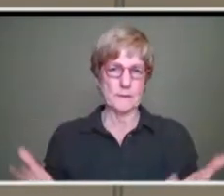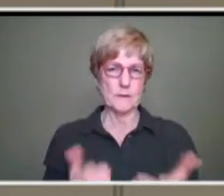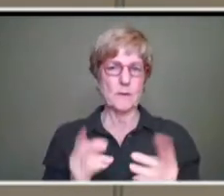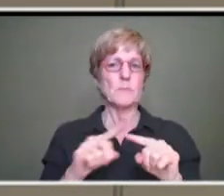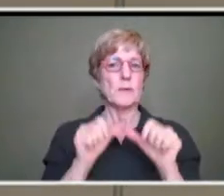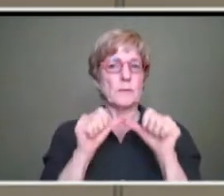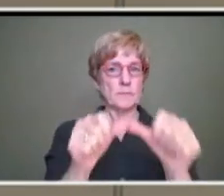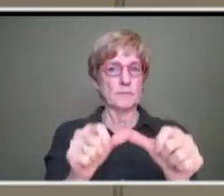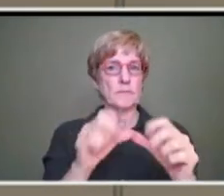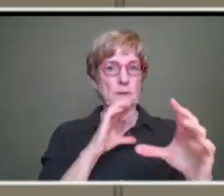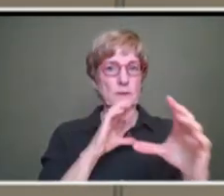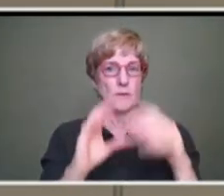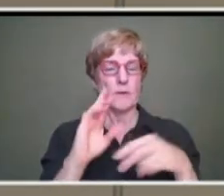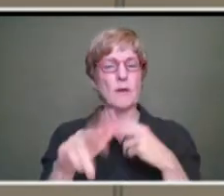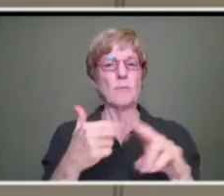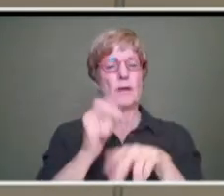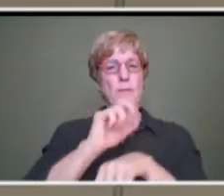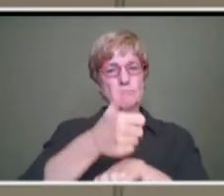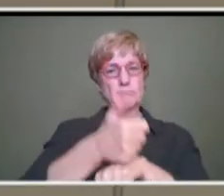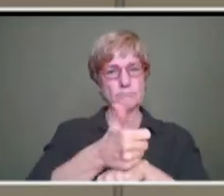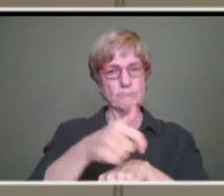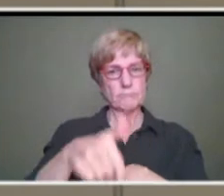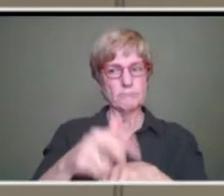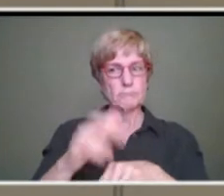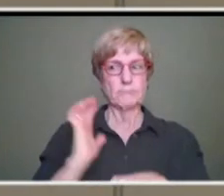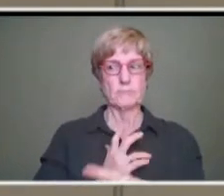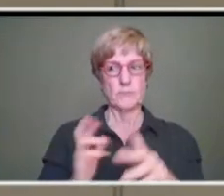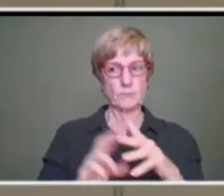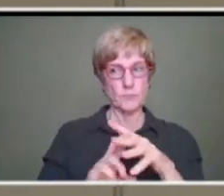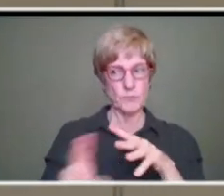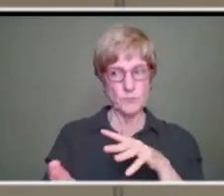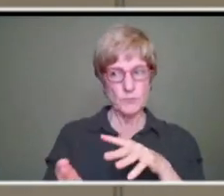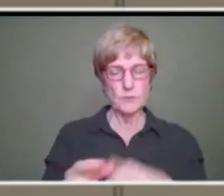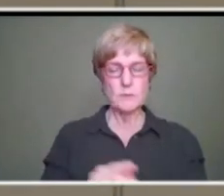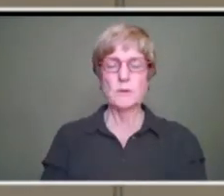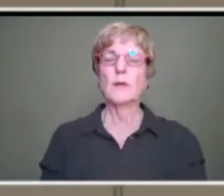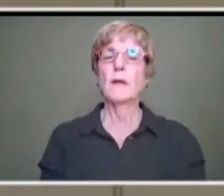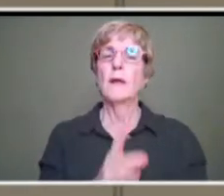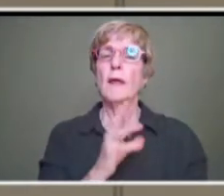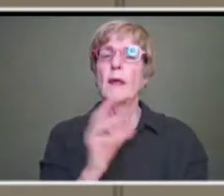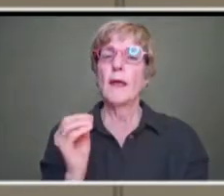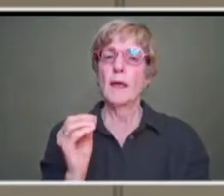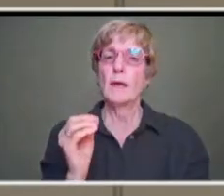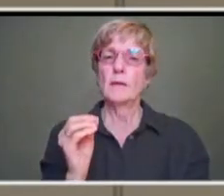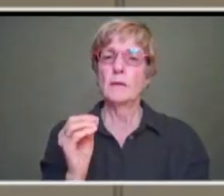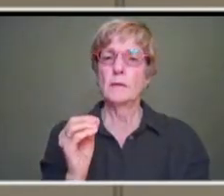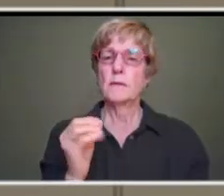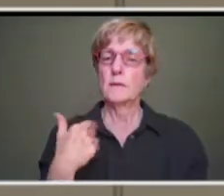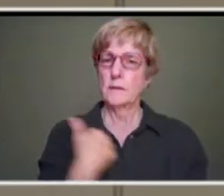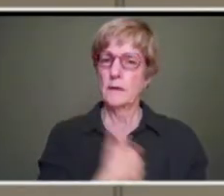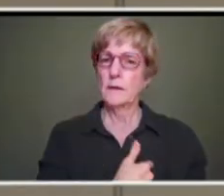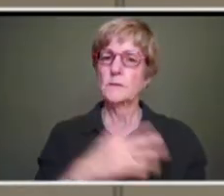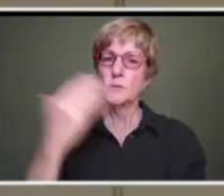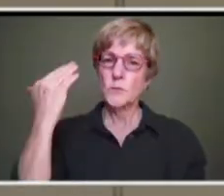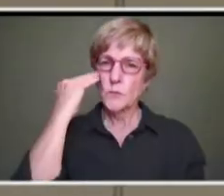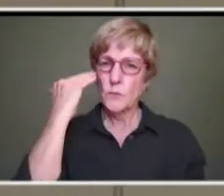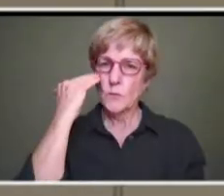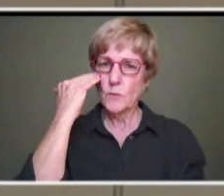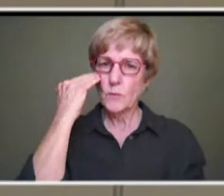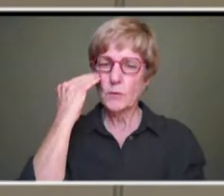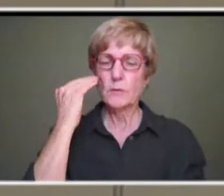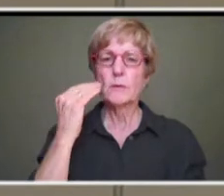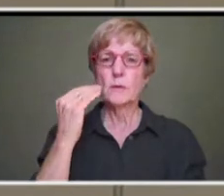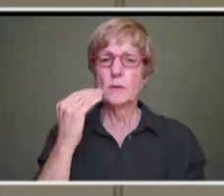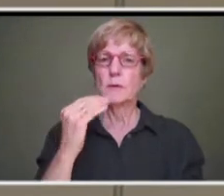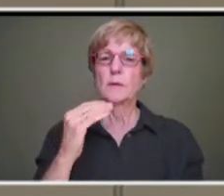conversation about the location of our Retreat and I just want us to be aware that we'll be receiving